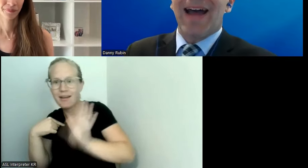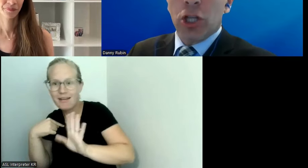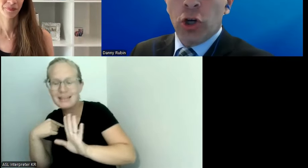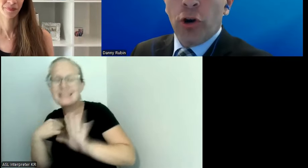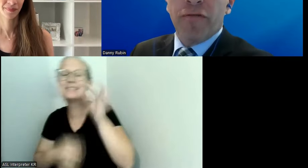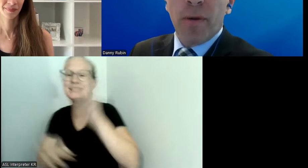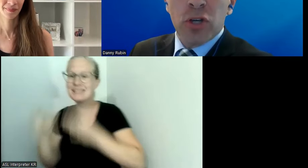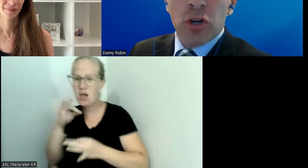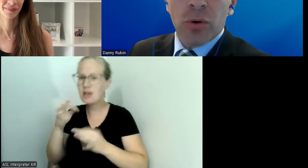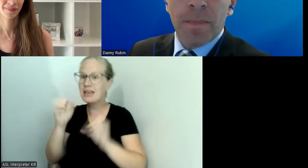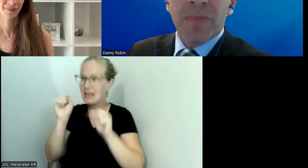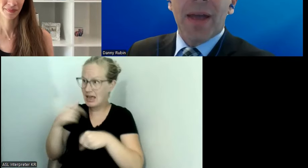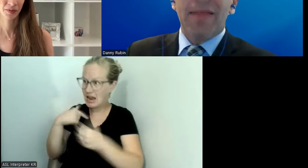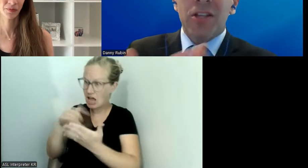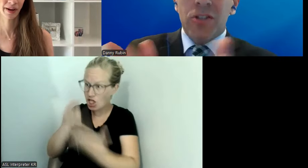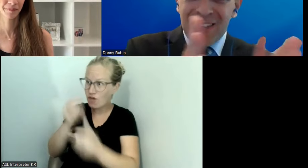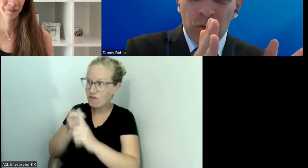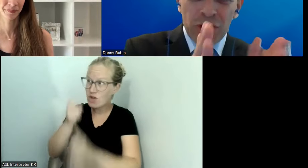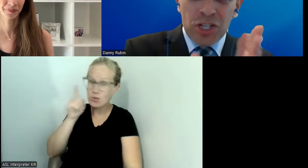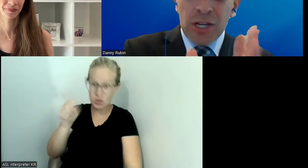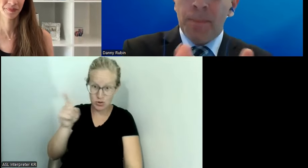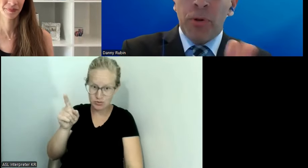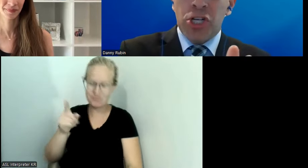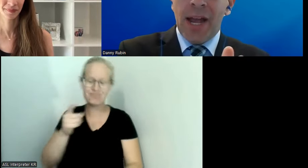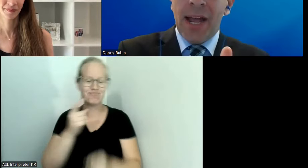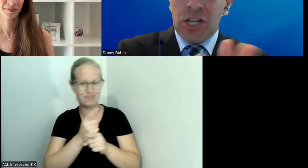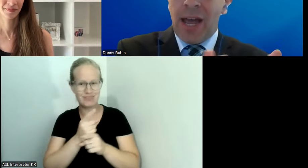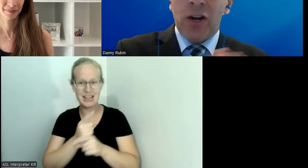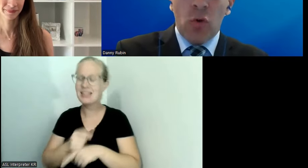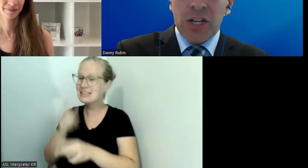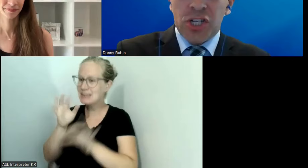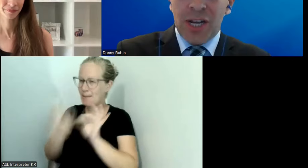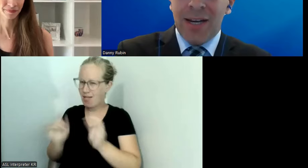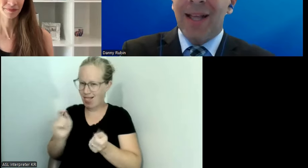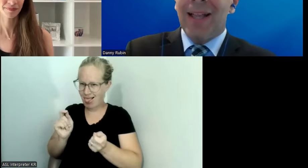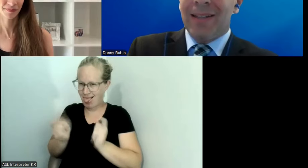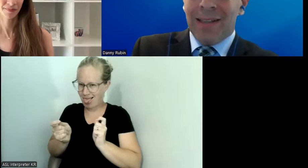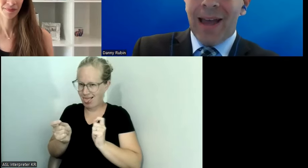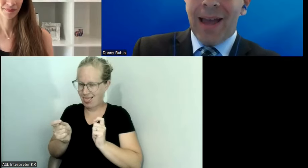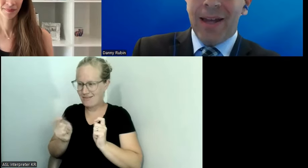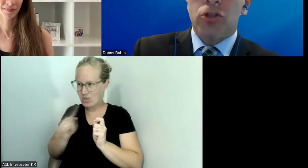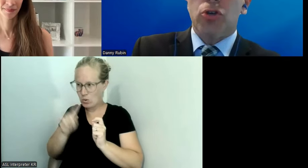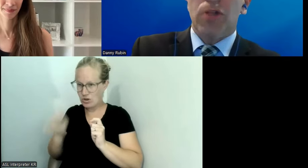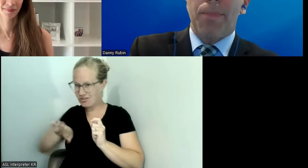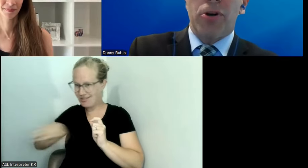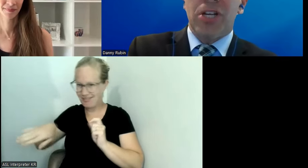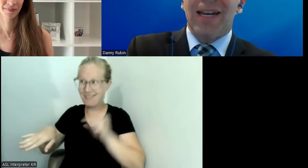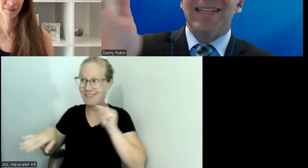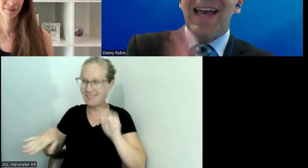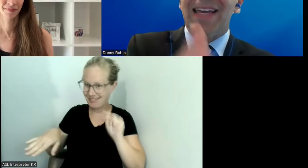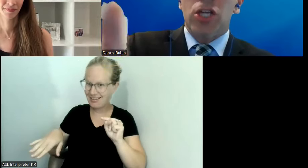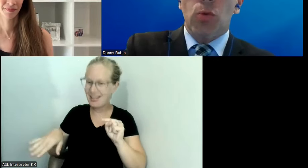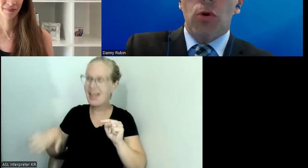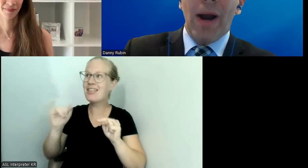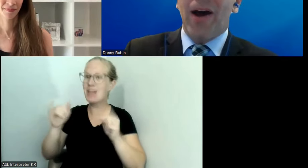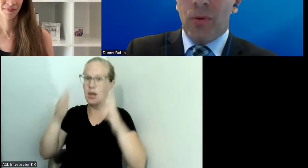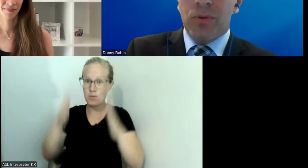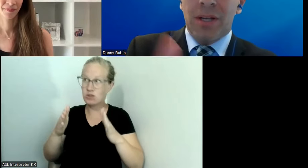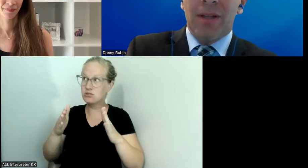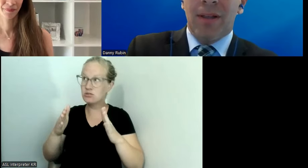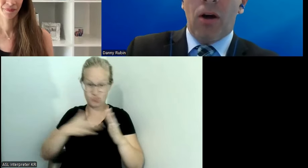said, can I learn from you? And the simple change in that question led to that person taking